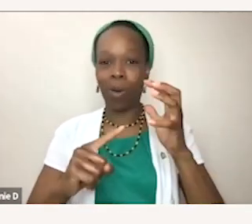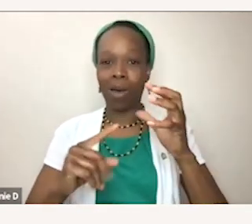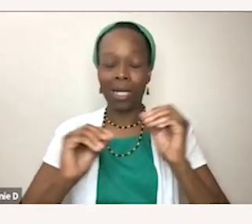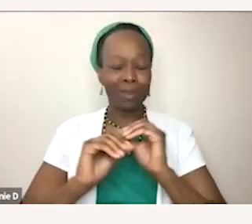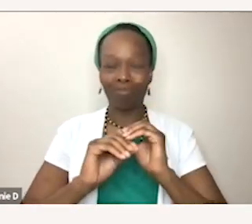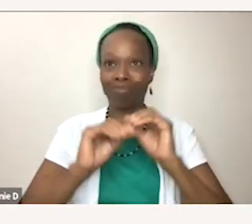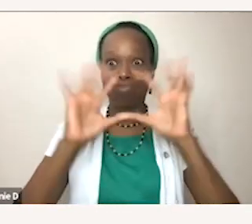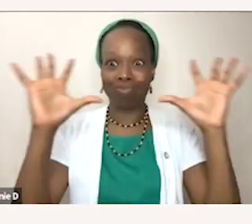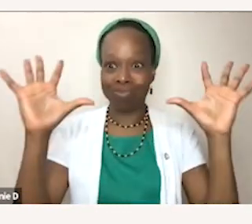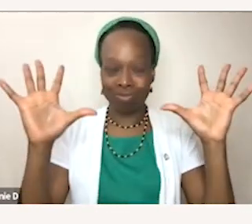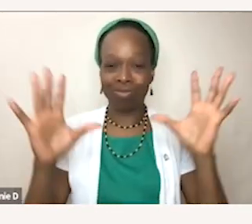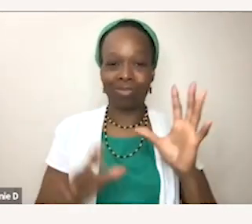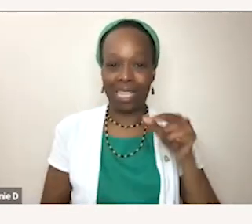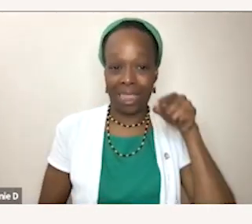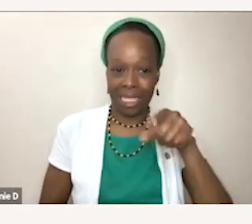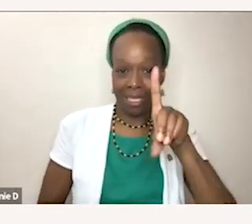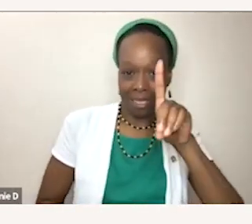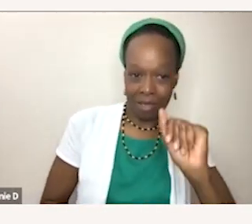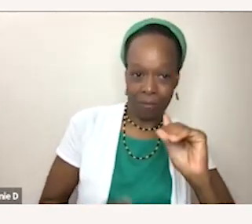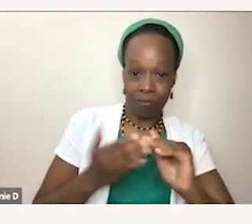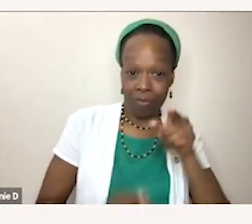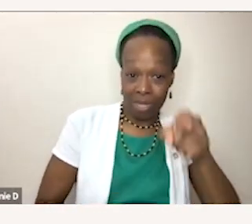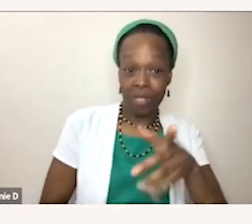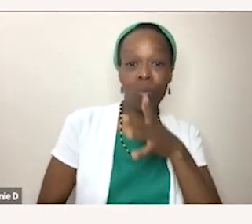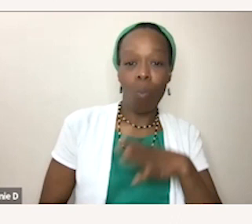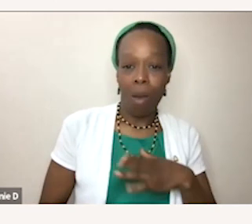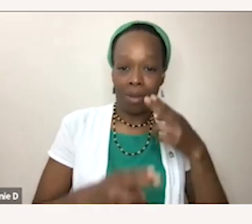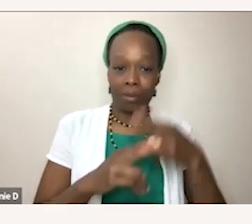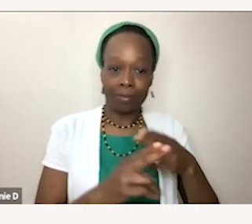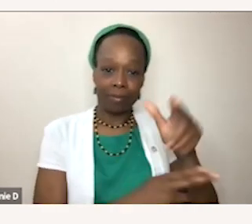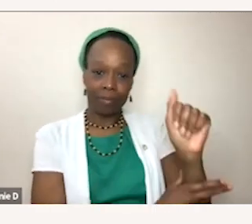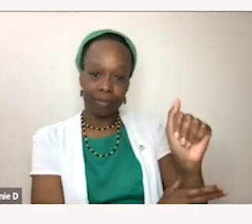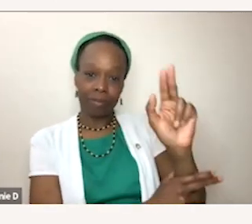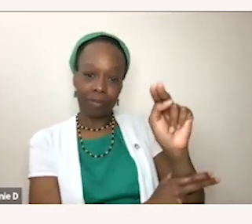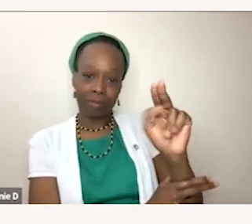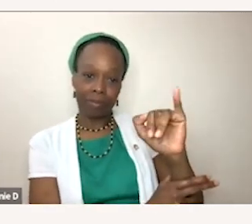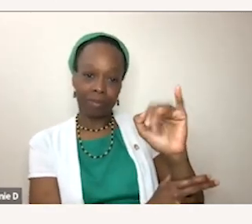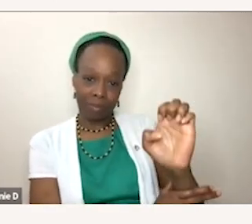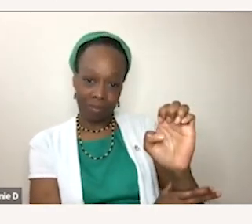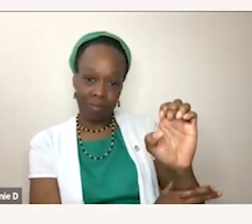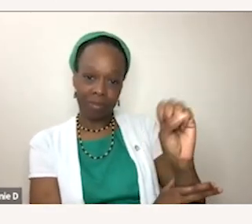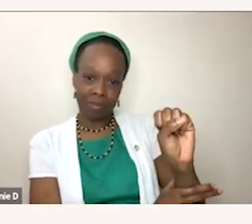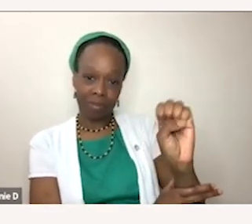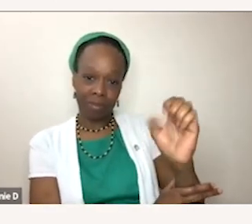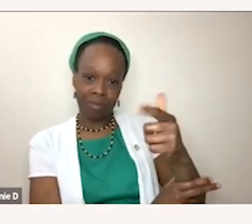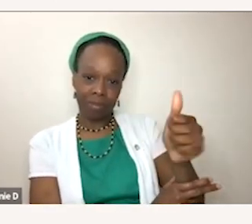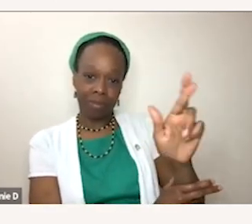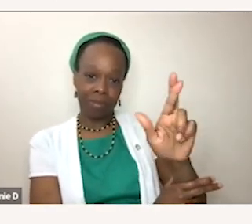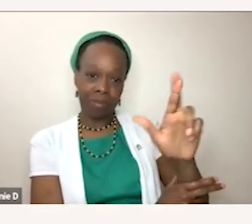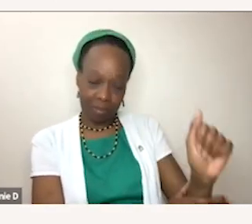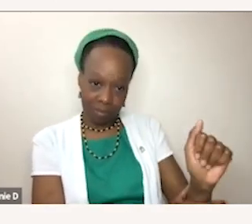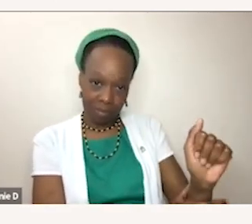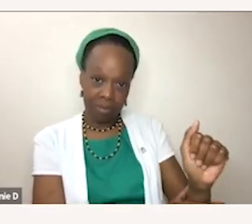actually is. So this is Annie Segarra. She is known as Annie Elaney on YouTube, and